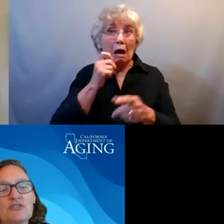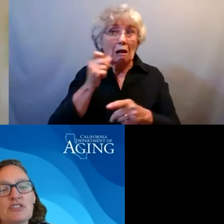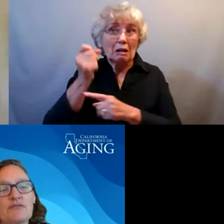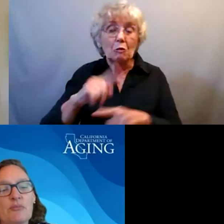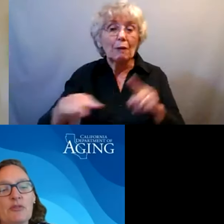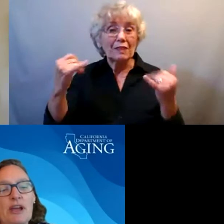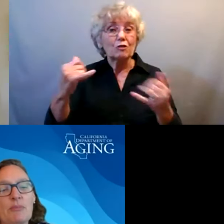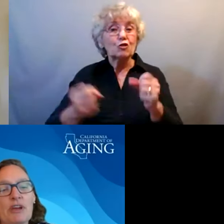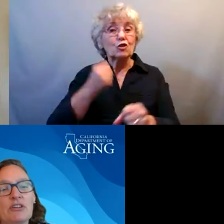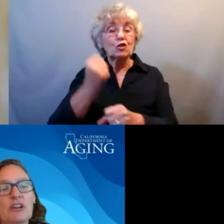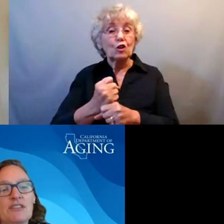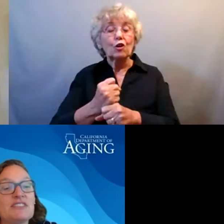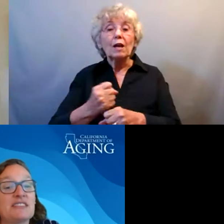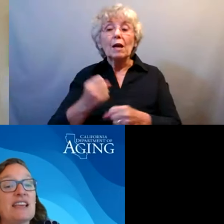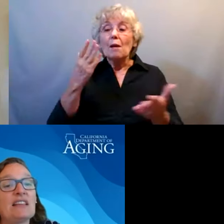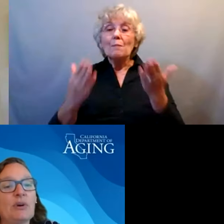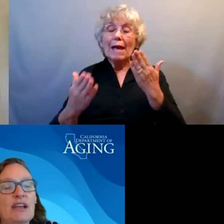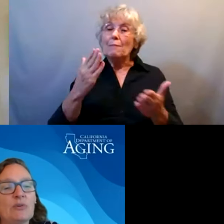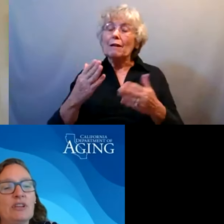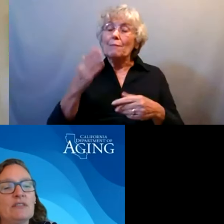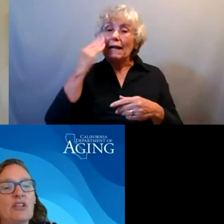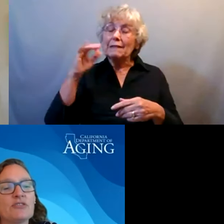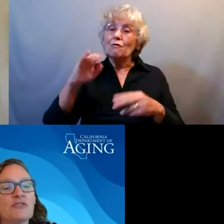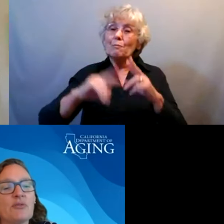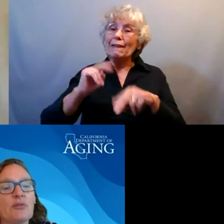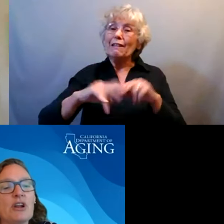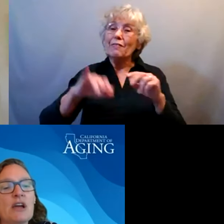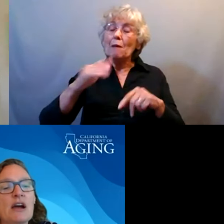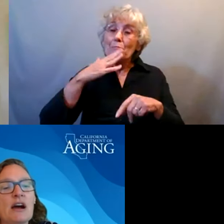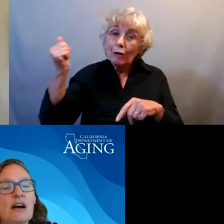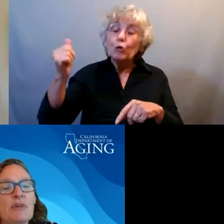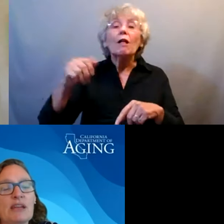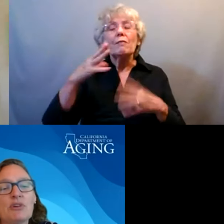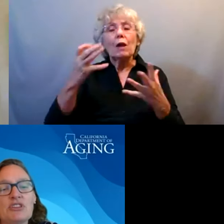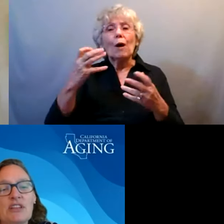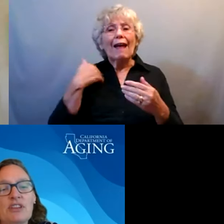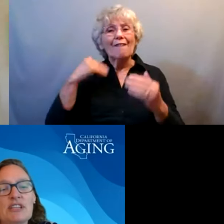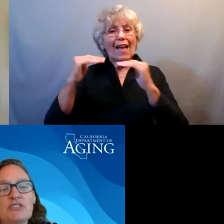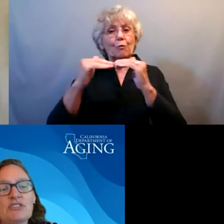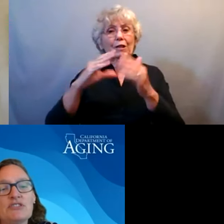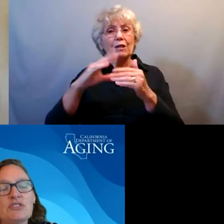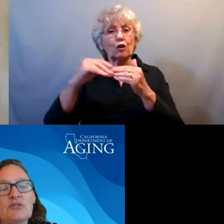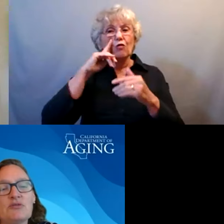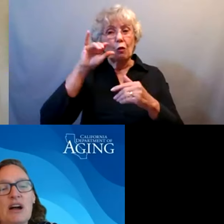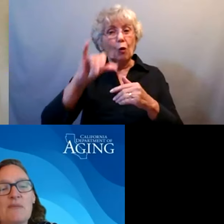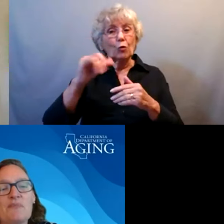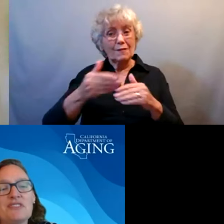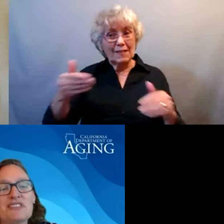federal administration for Build Back Better, this is exactly what equity dollars are for. And I appreciate the attention